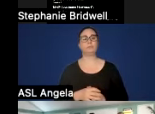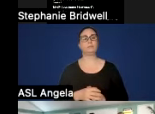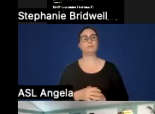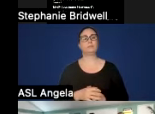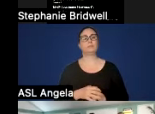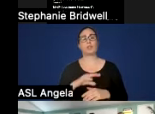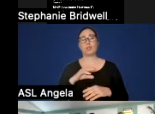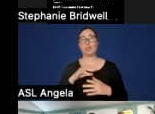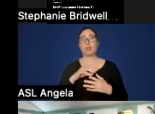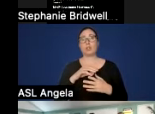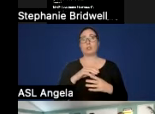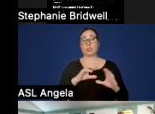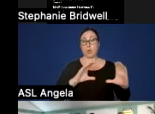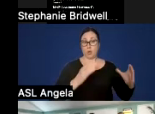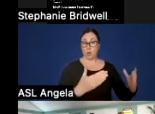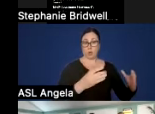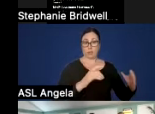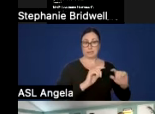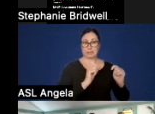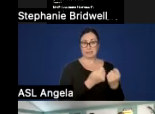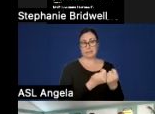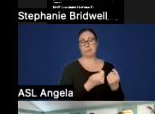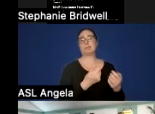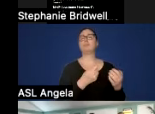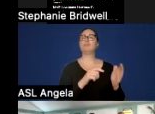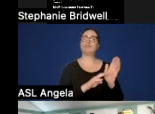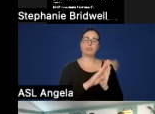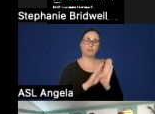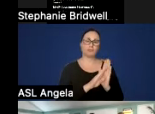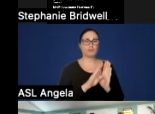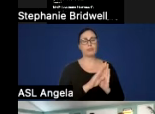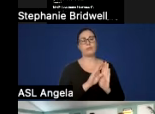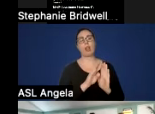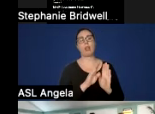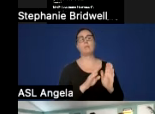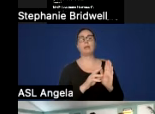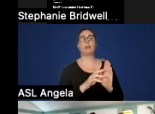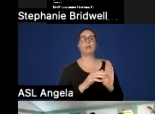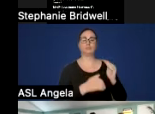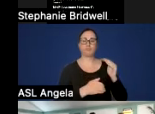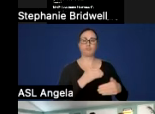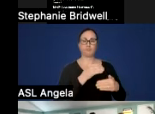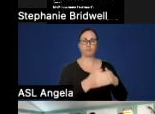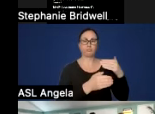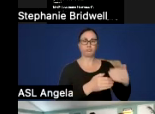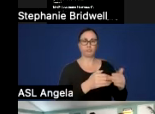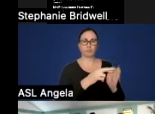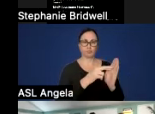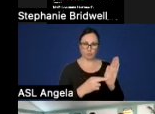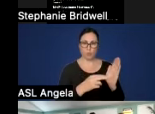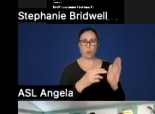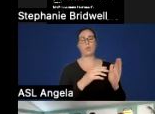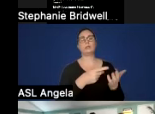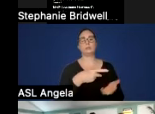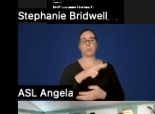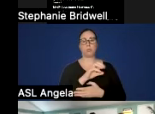SART teams, you may be developing protocol. You might be, like I said, addressing some of those concerns that are brought forward, and